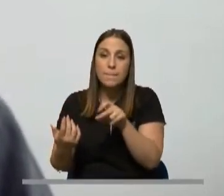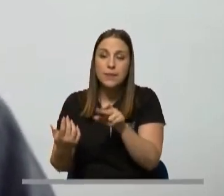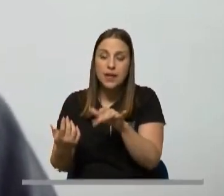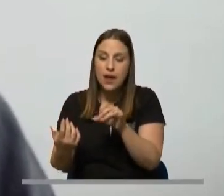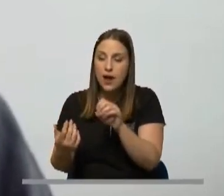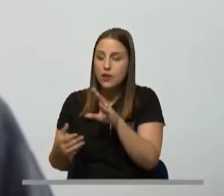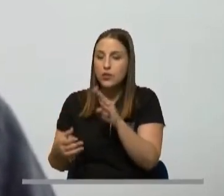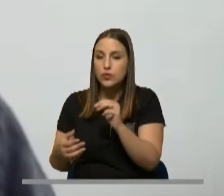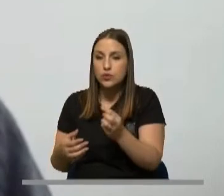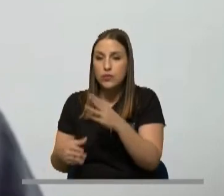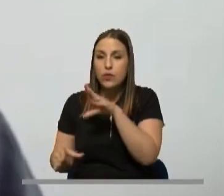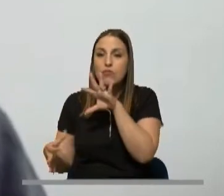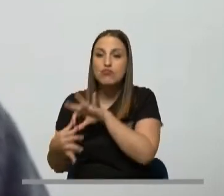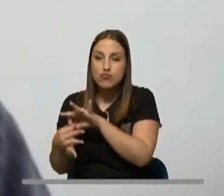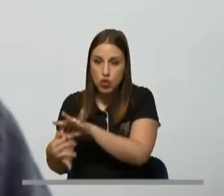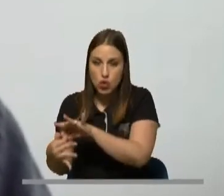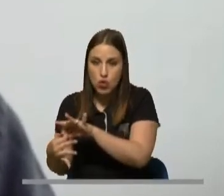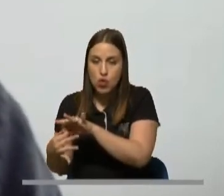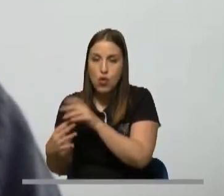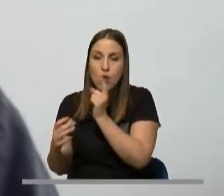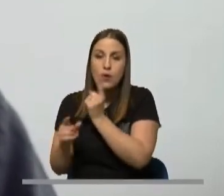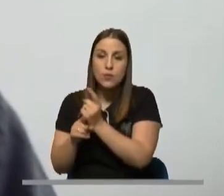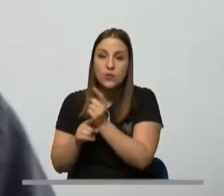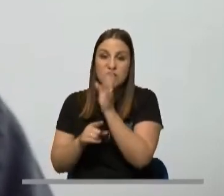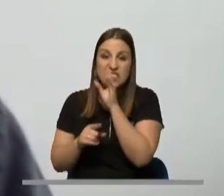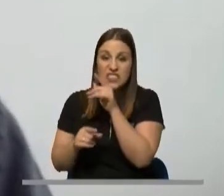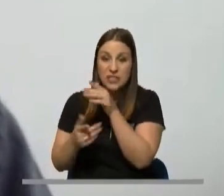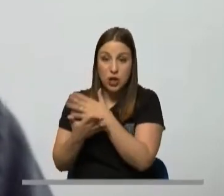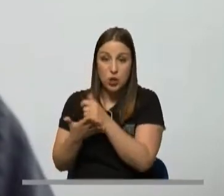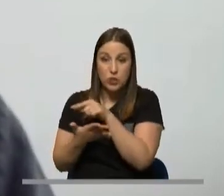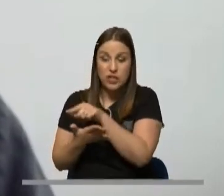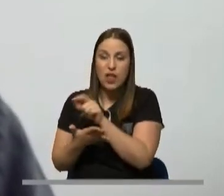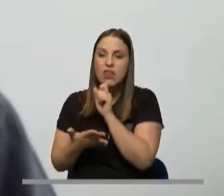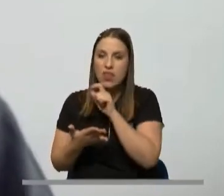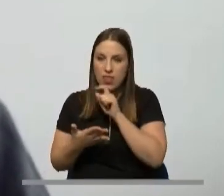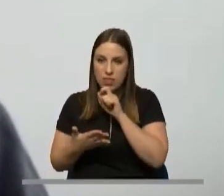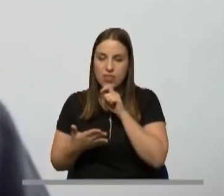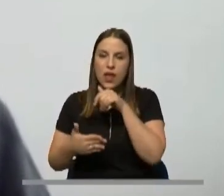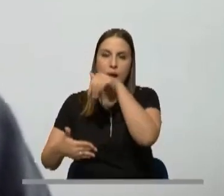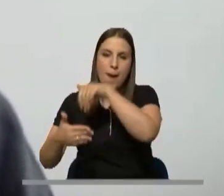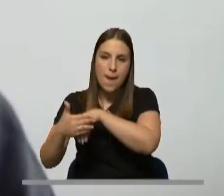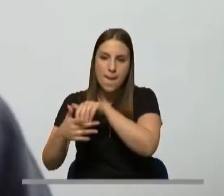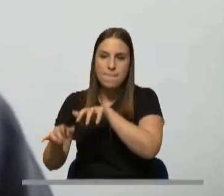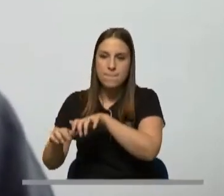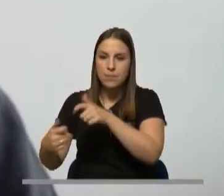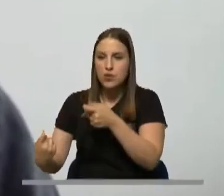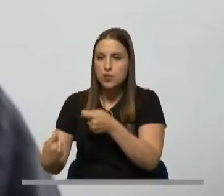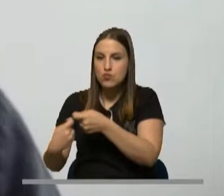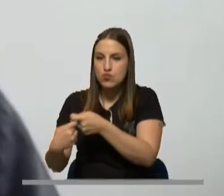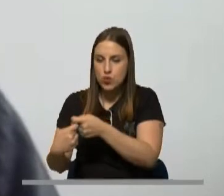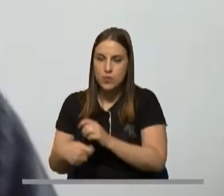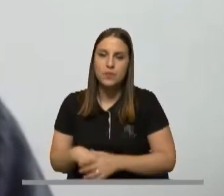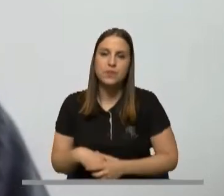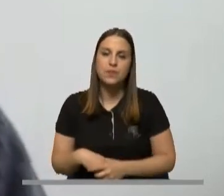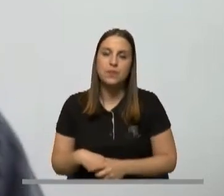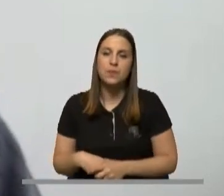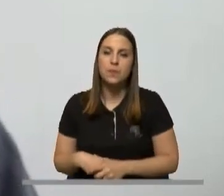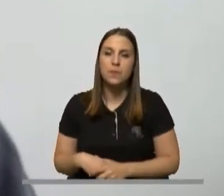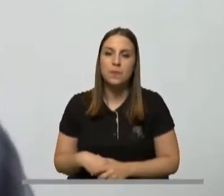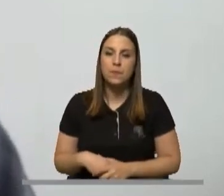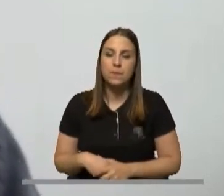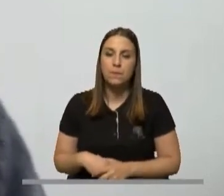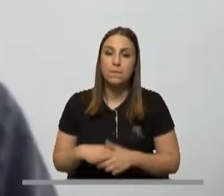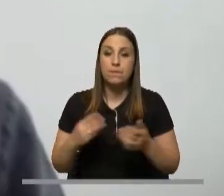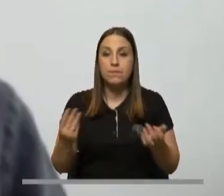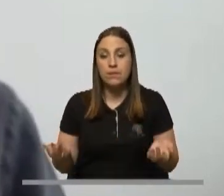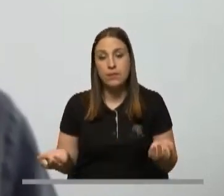answers, because only such answers are computable according to objective categories.